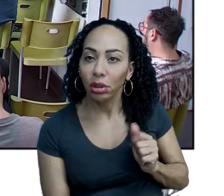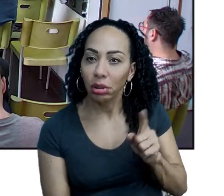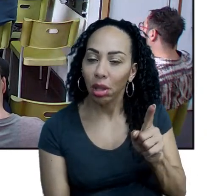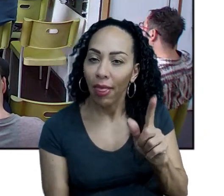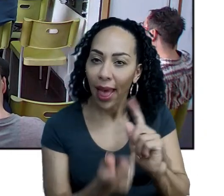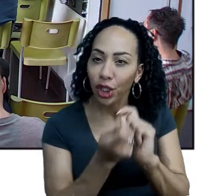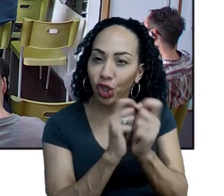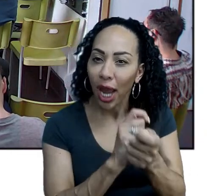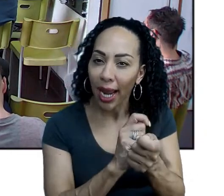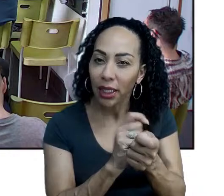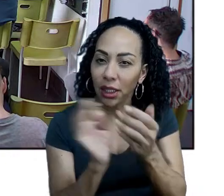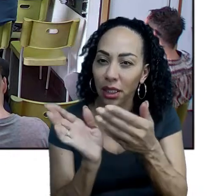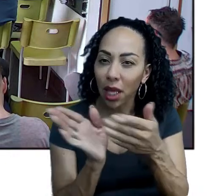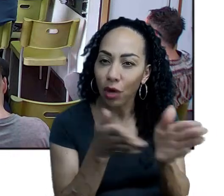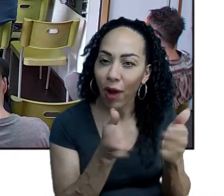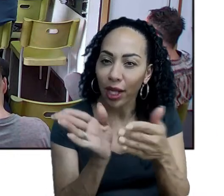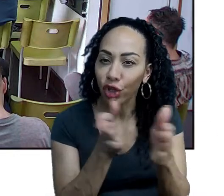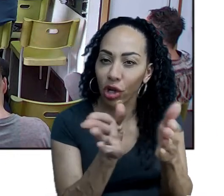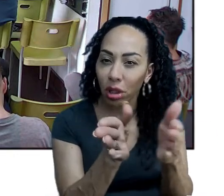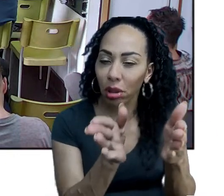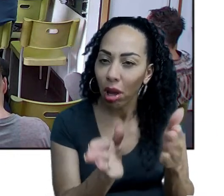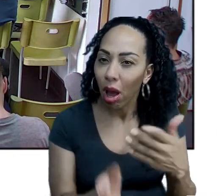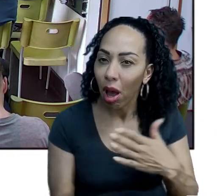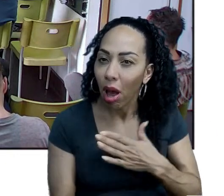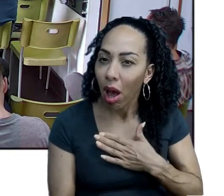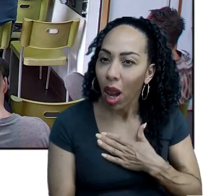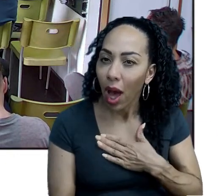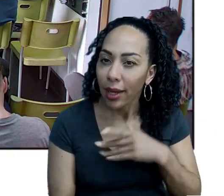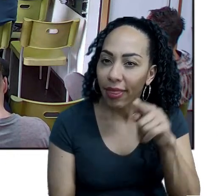Yes. I mean, expectations. It